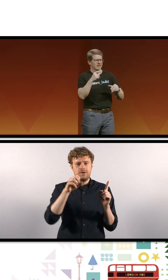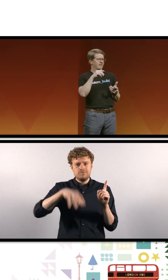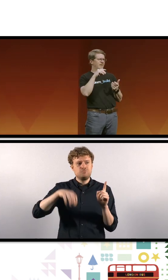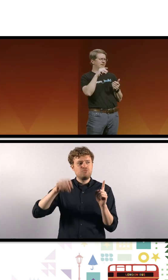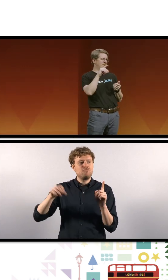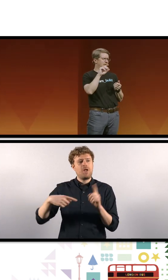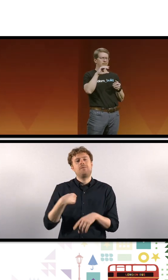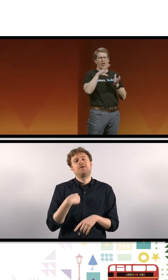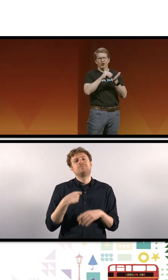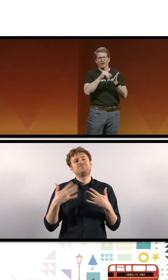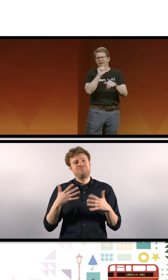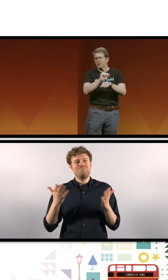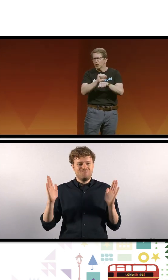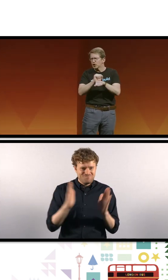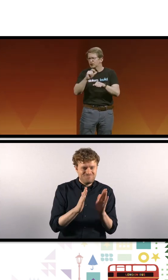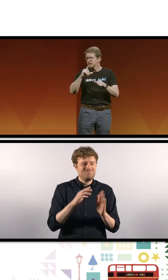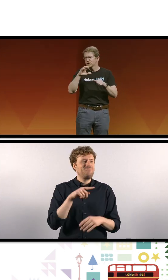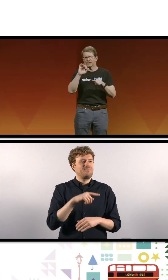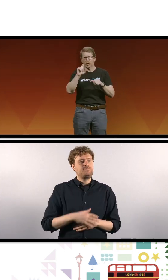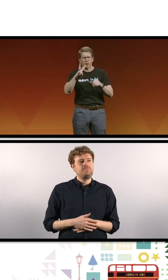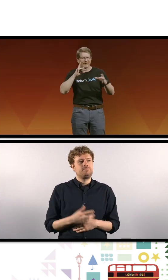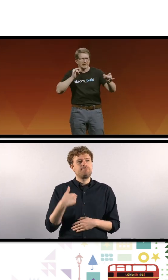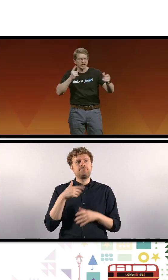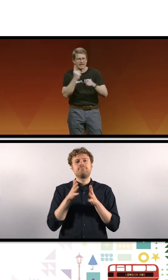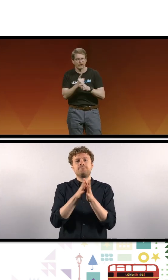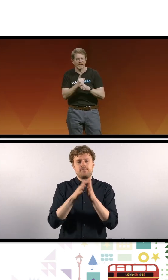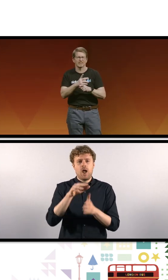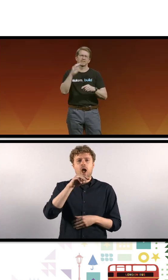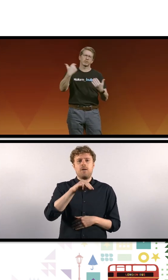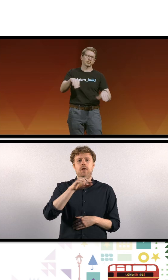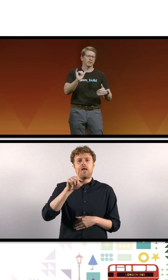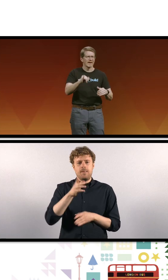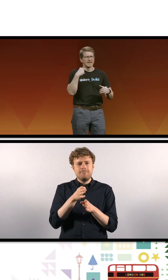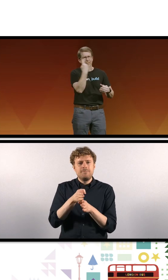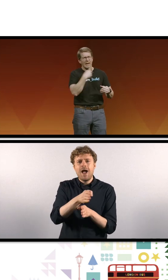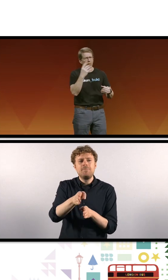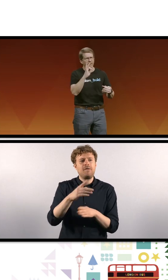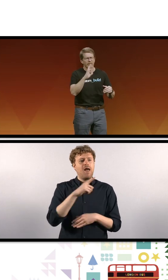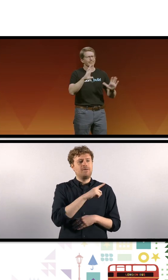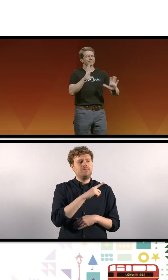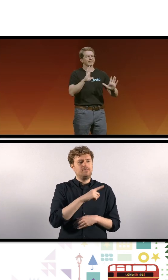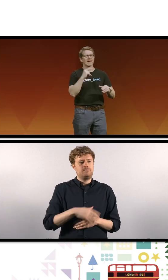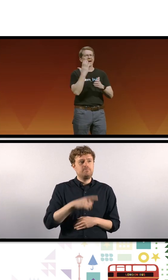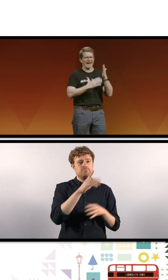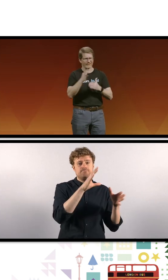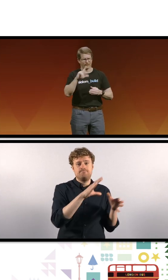to streamline machine learning workflows efficiently. So yeah,